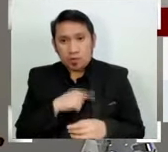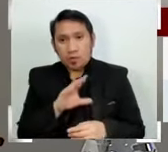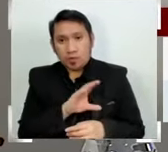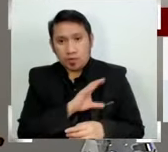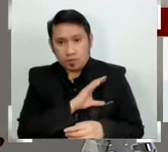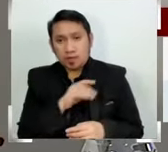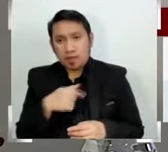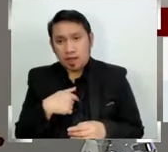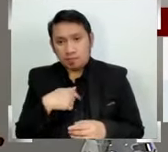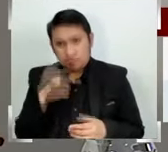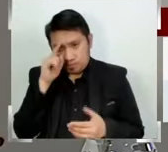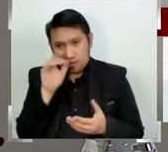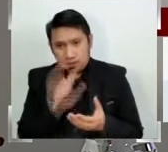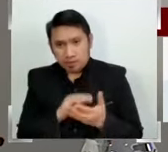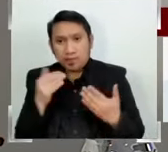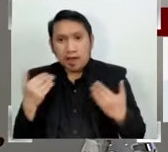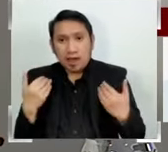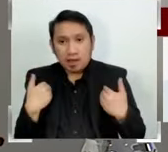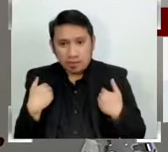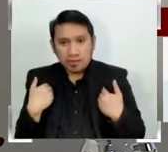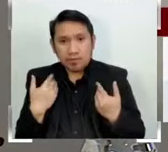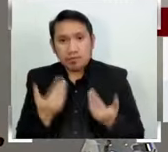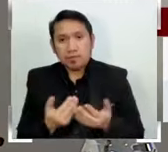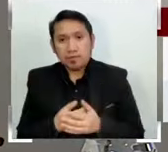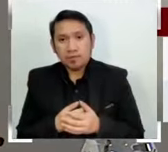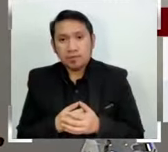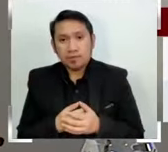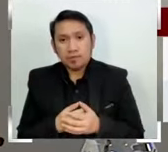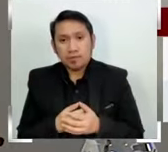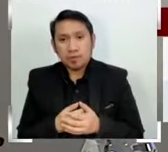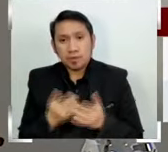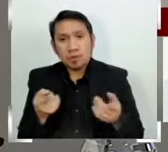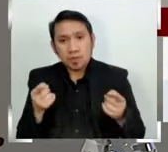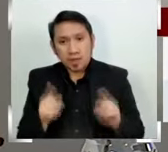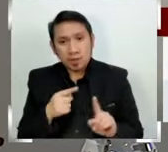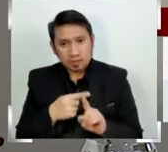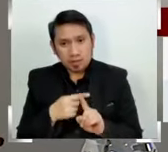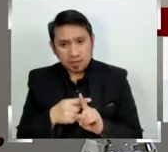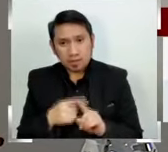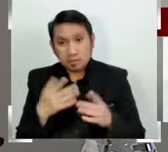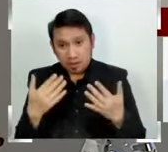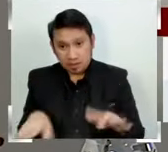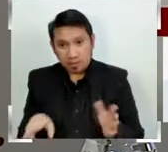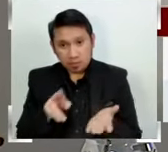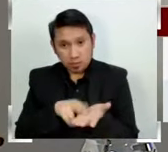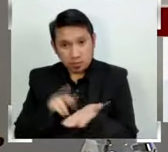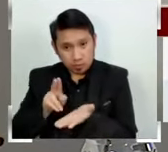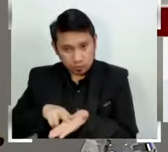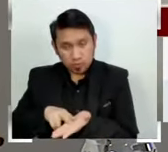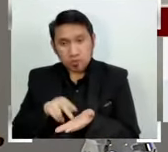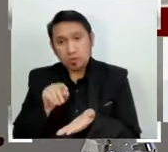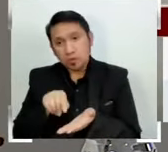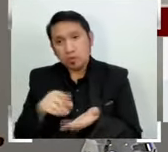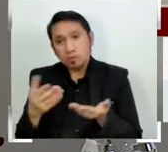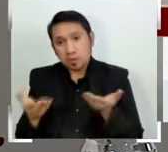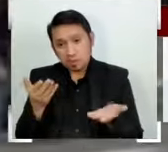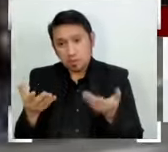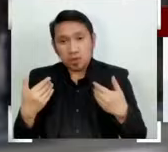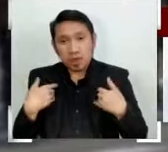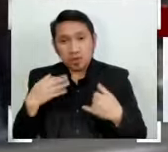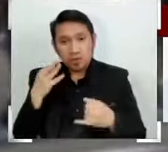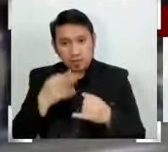I'm very confident that there is something that after this joint statement, we can finally end up with the final peace